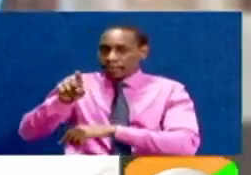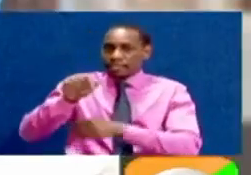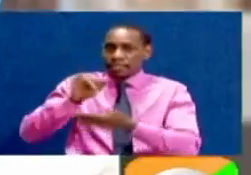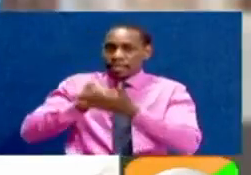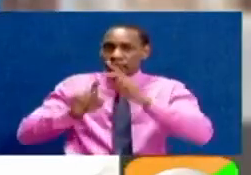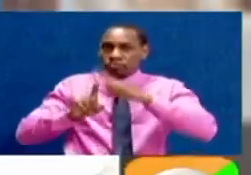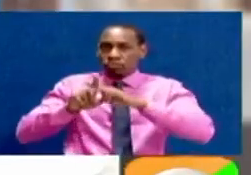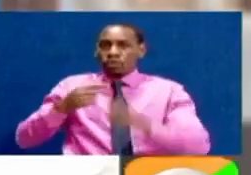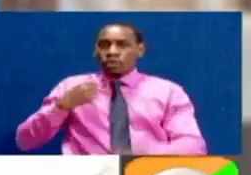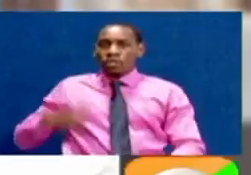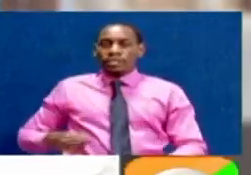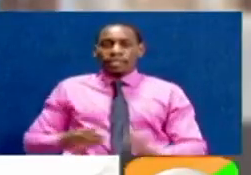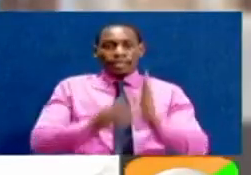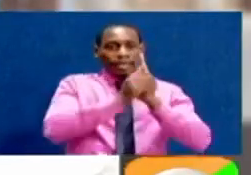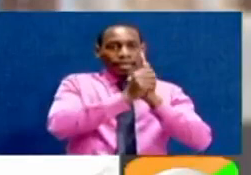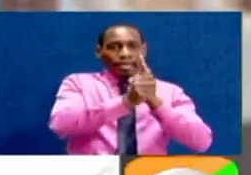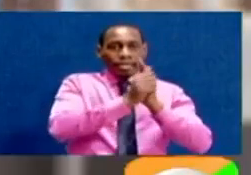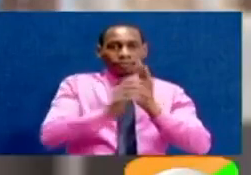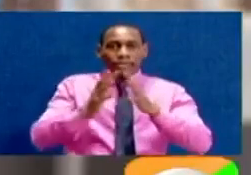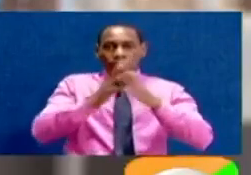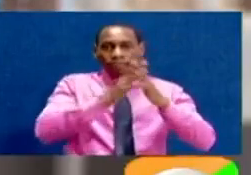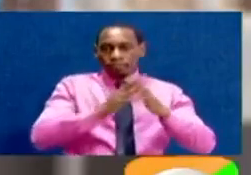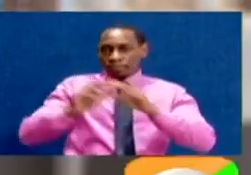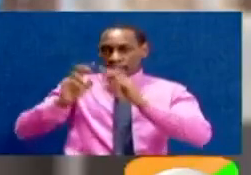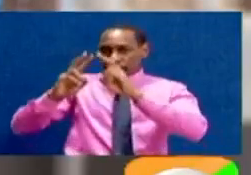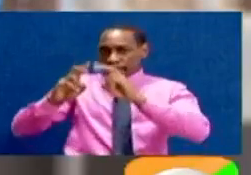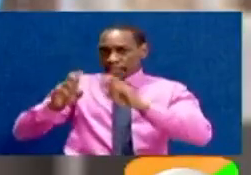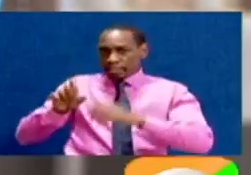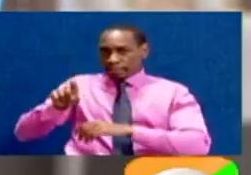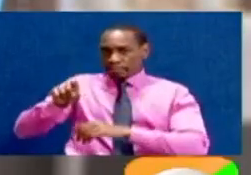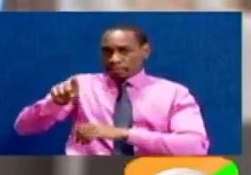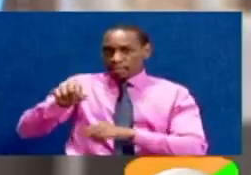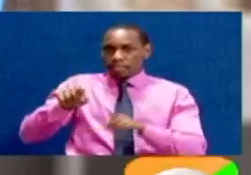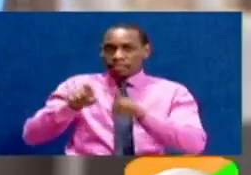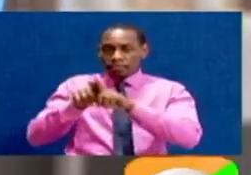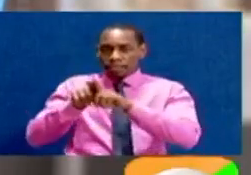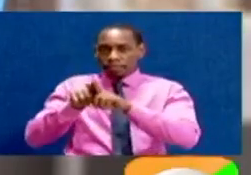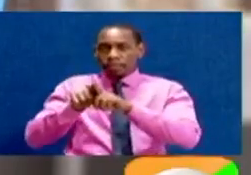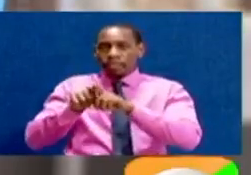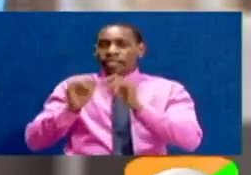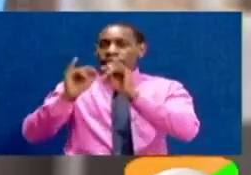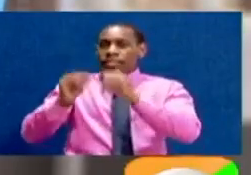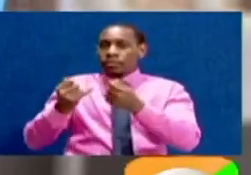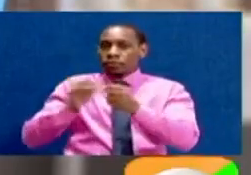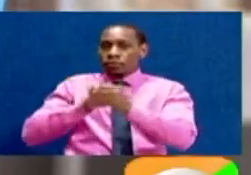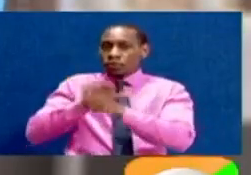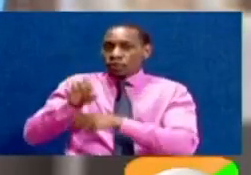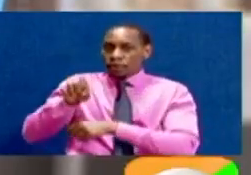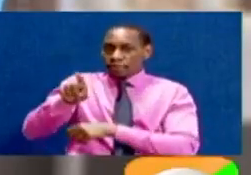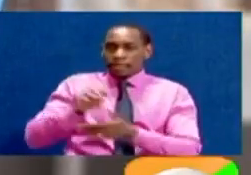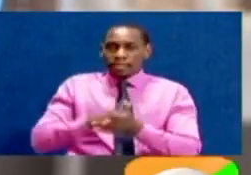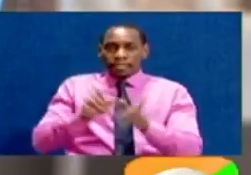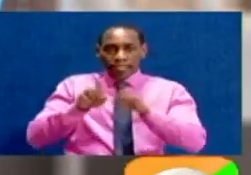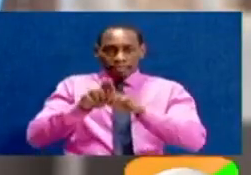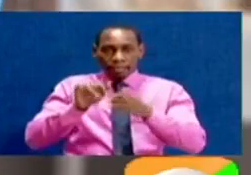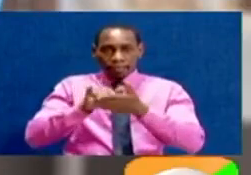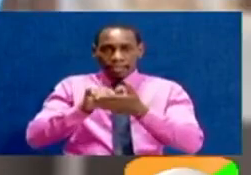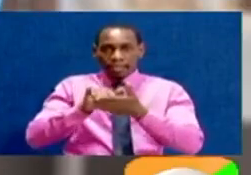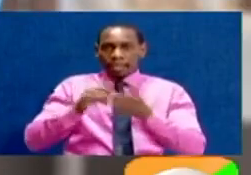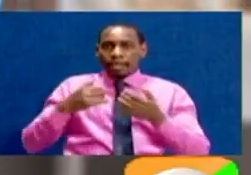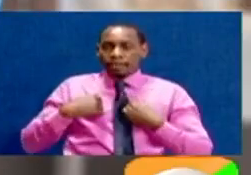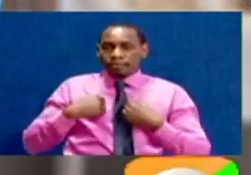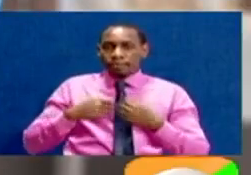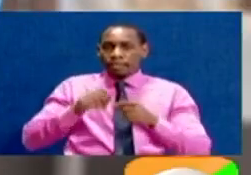Wuhan. The scientists in the U.S. tracked genetic mutations in the spike of the new coronavirus, the part that gives it